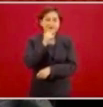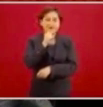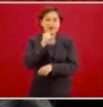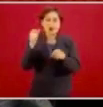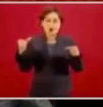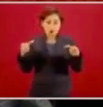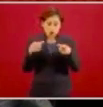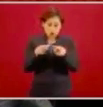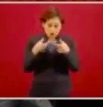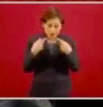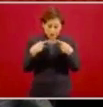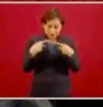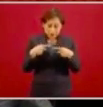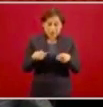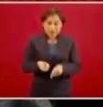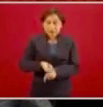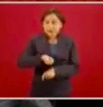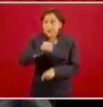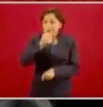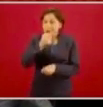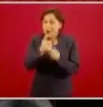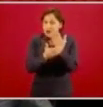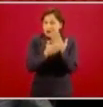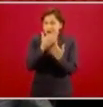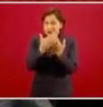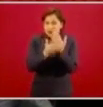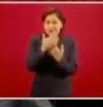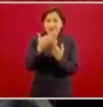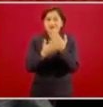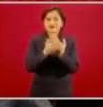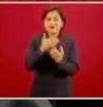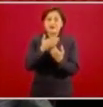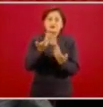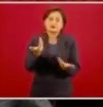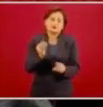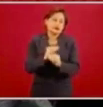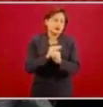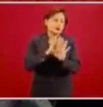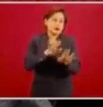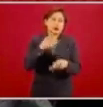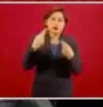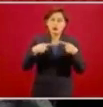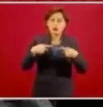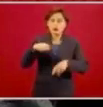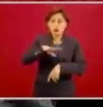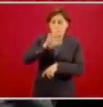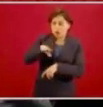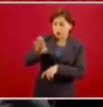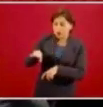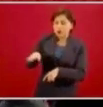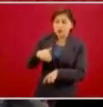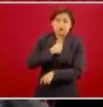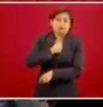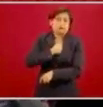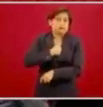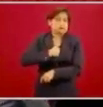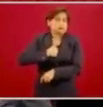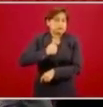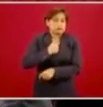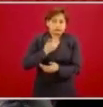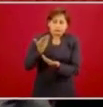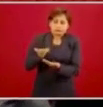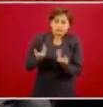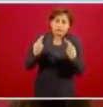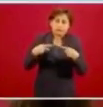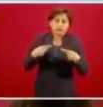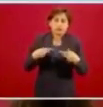shouldn't interpret this data yet, because we have very few deaths comparatively yet.